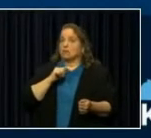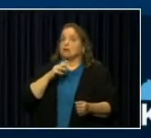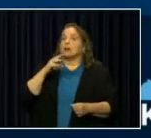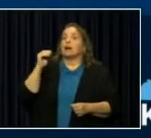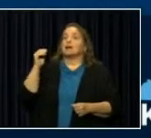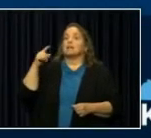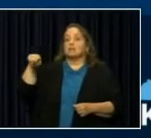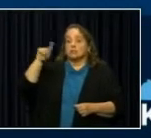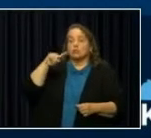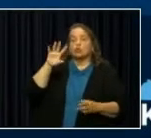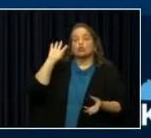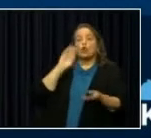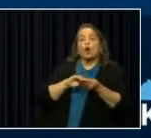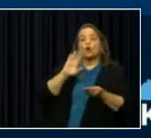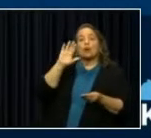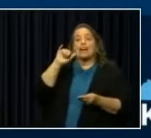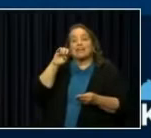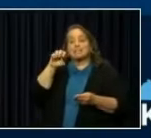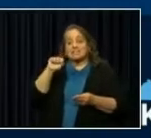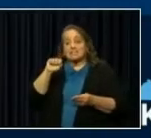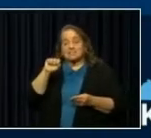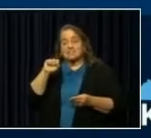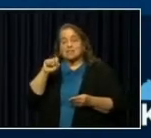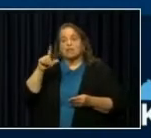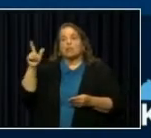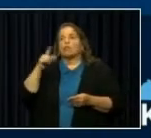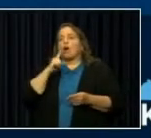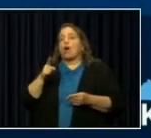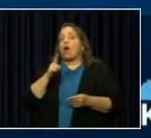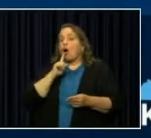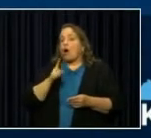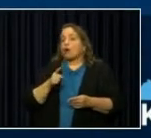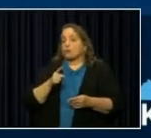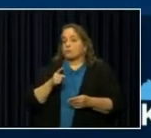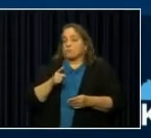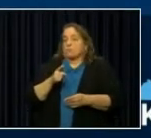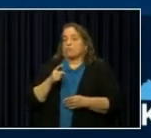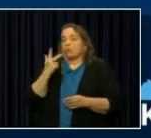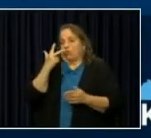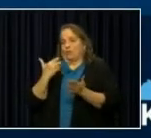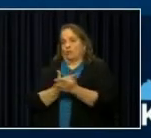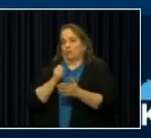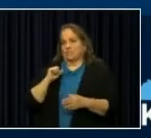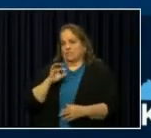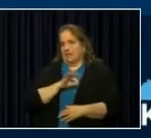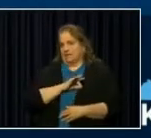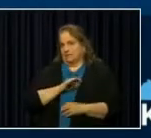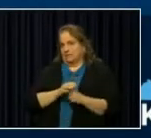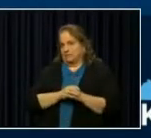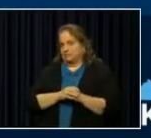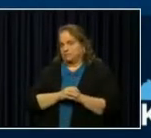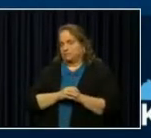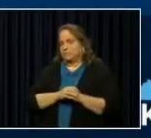3 total cases additional, which are 3 new staff. All right,